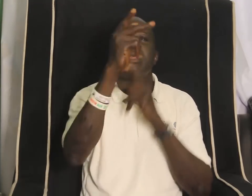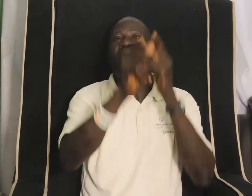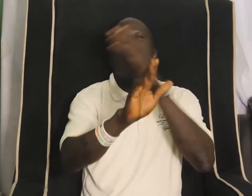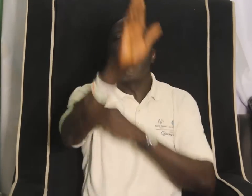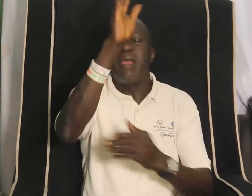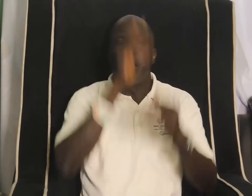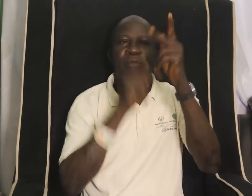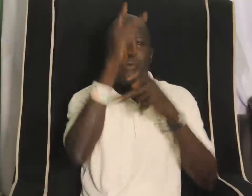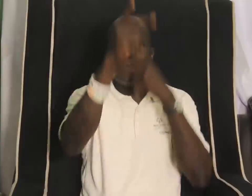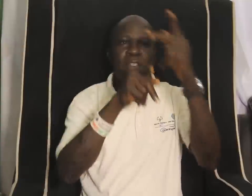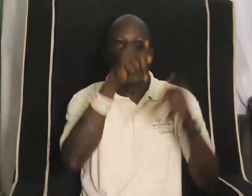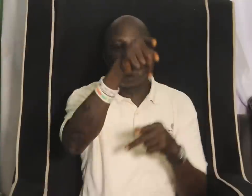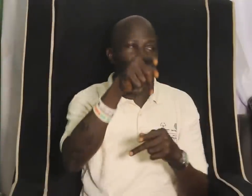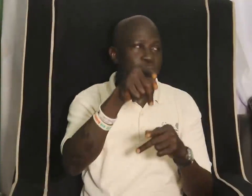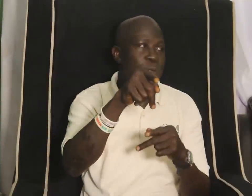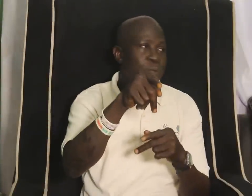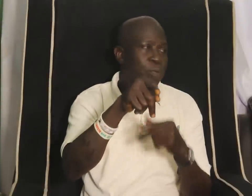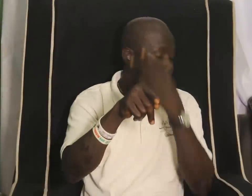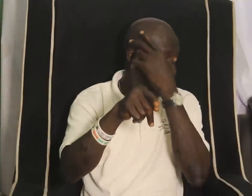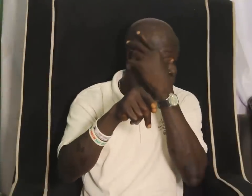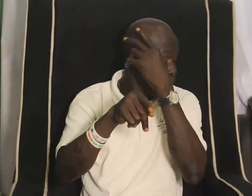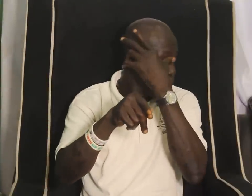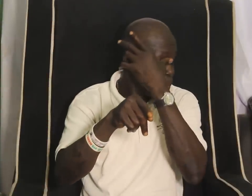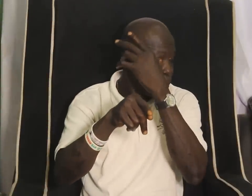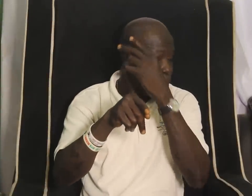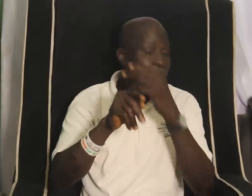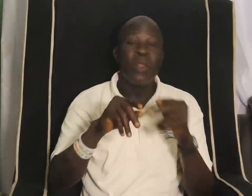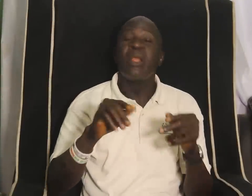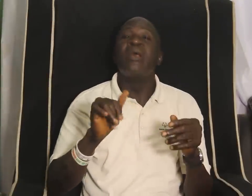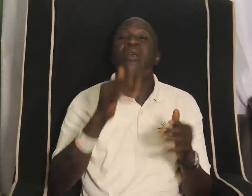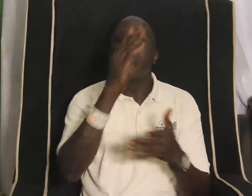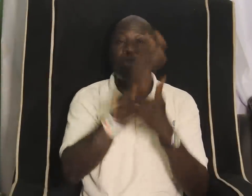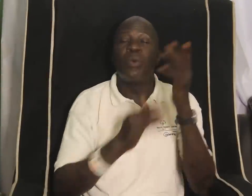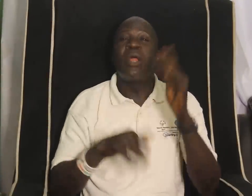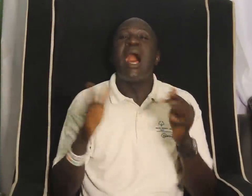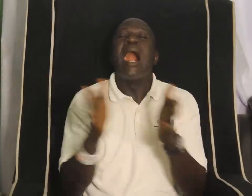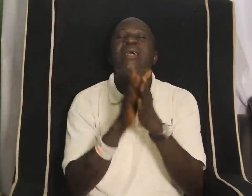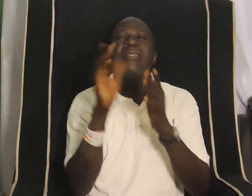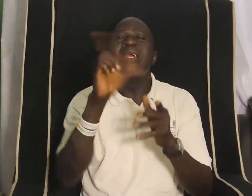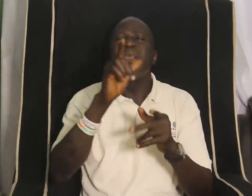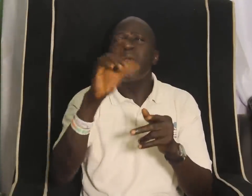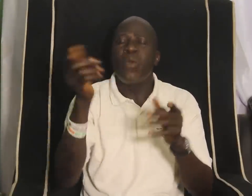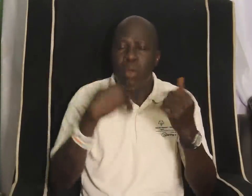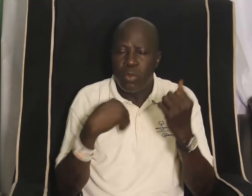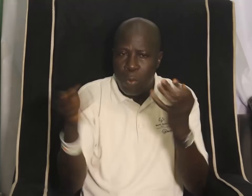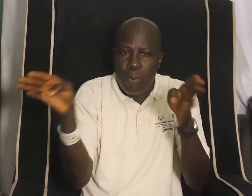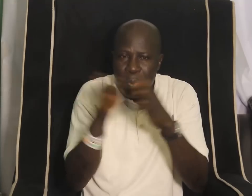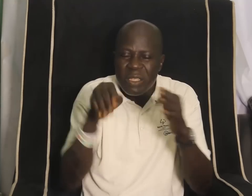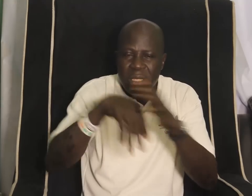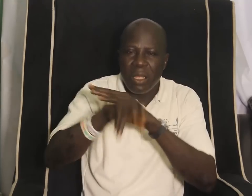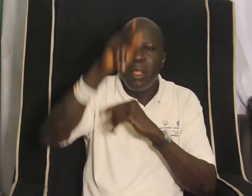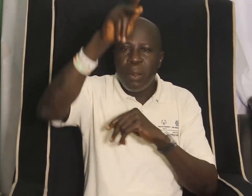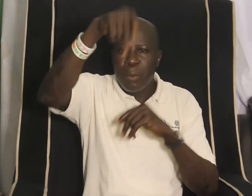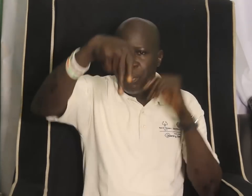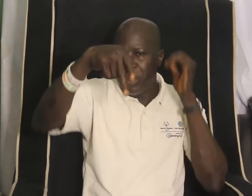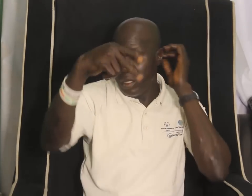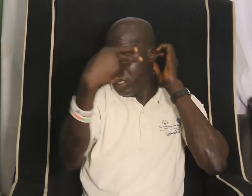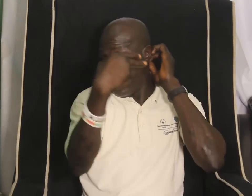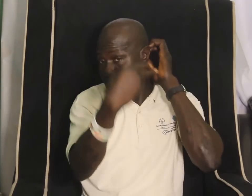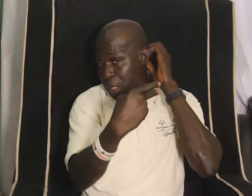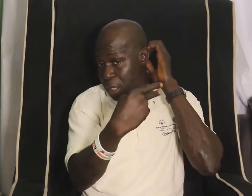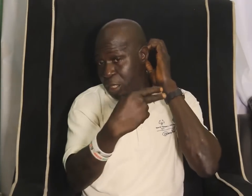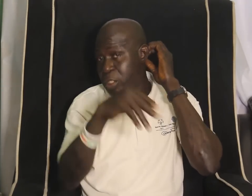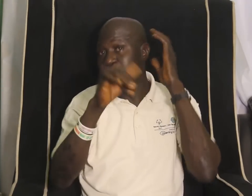owo amen to pe daddy ibo lati fe pade ni Port Harcourt somebody say where do you want to meet in Port Harcourt okay ma salary fun I